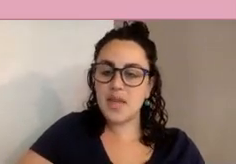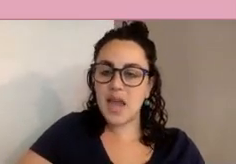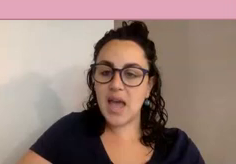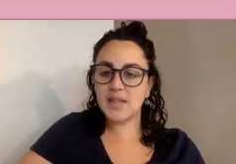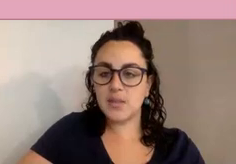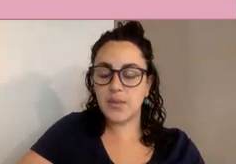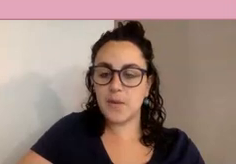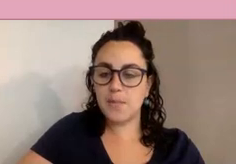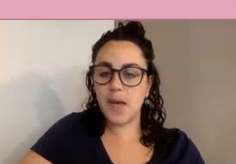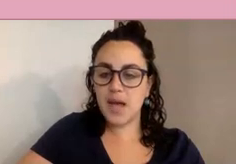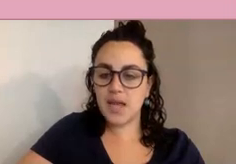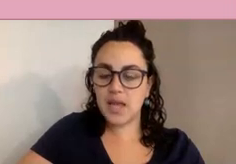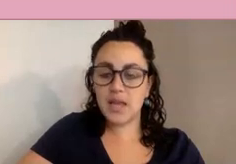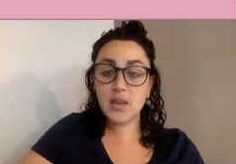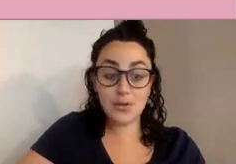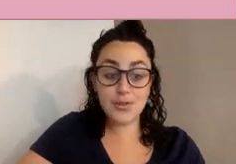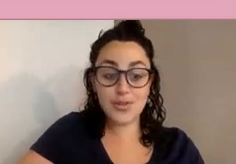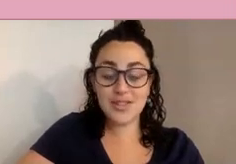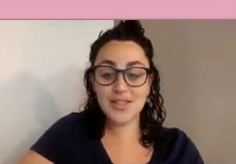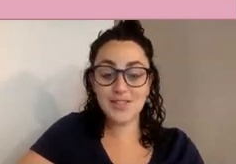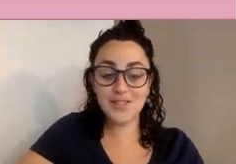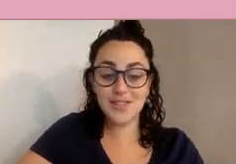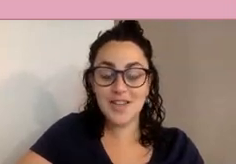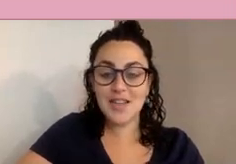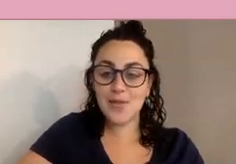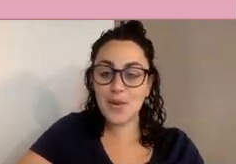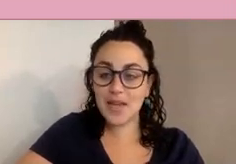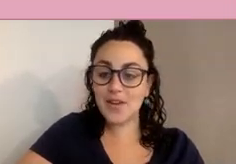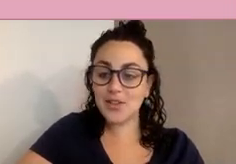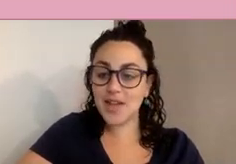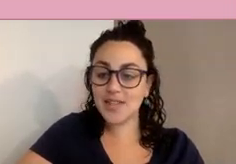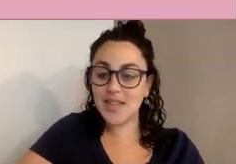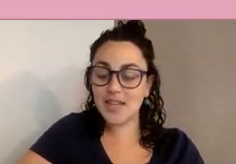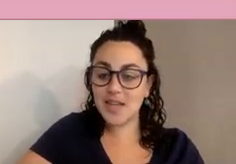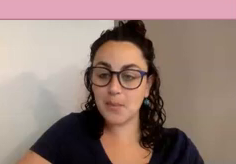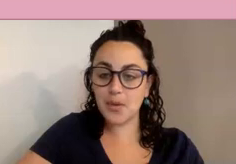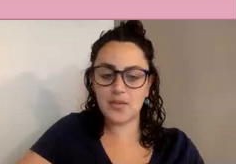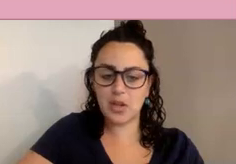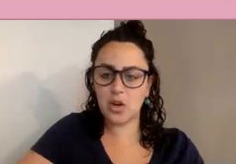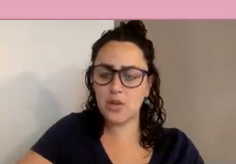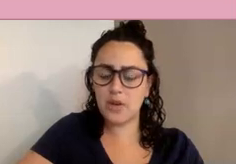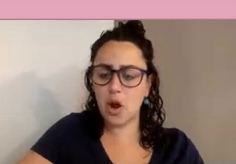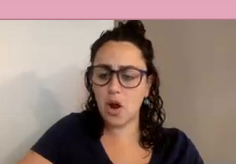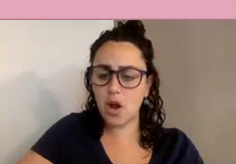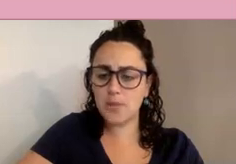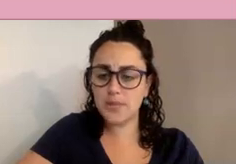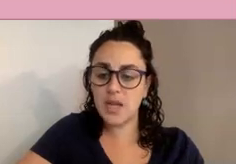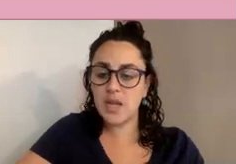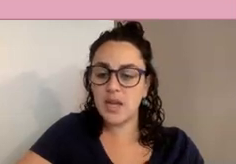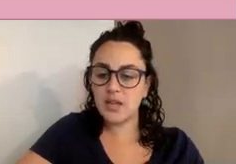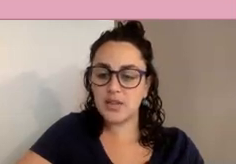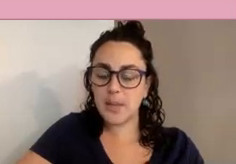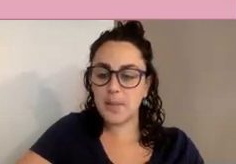someone making an S with their body. Can you do this too? If you want to give it a try, stand up. You're going to have to curve your